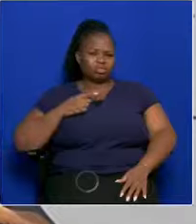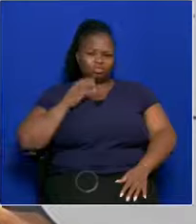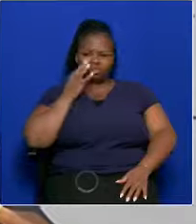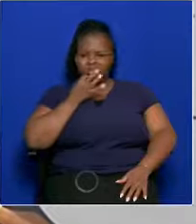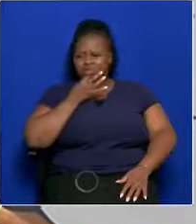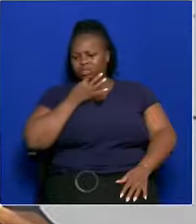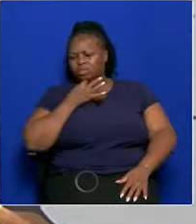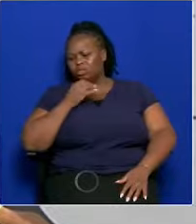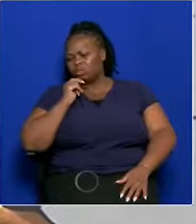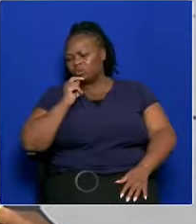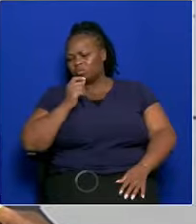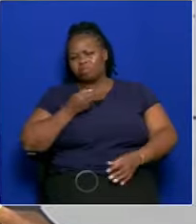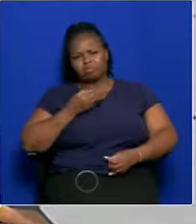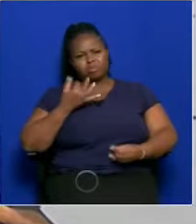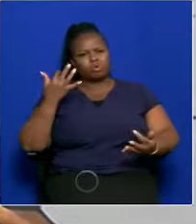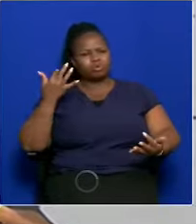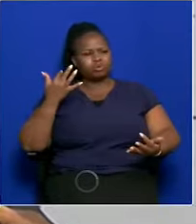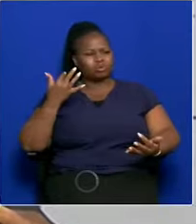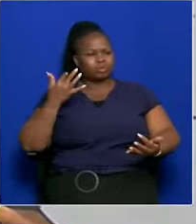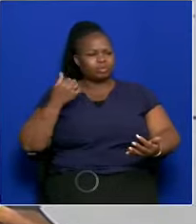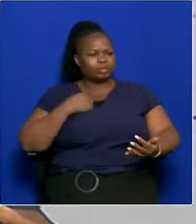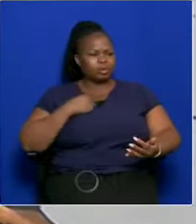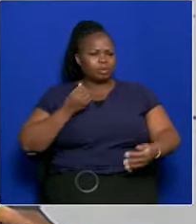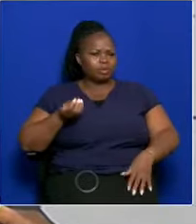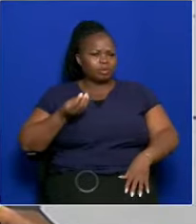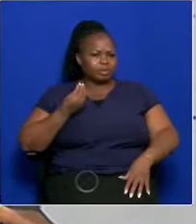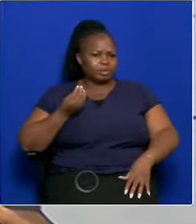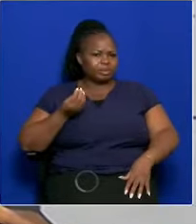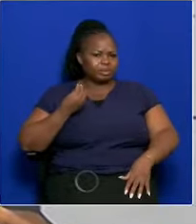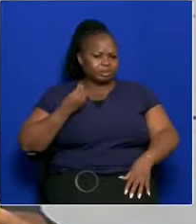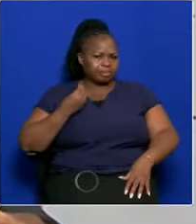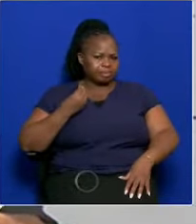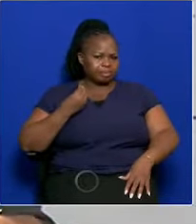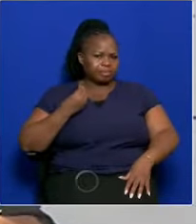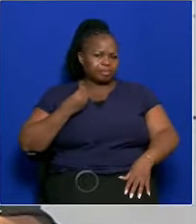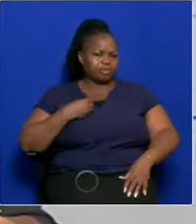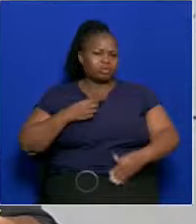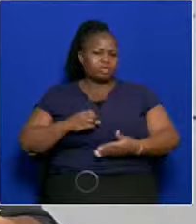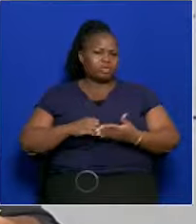most of my WhatsApp messages were deleted.